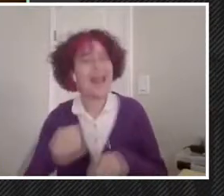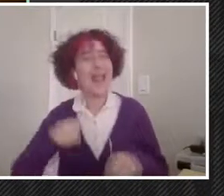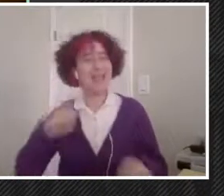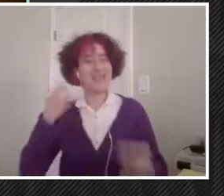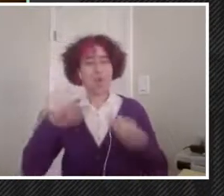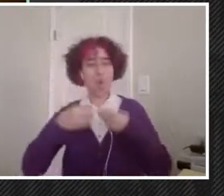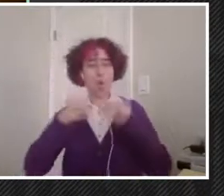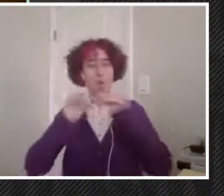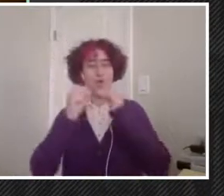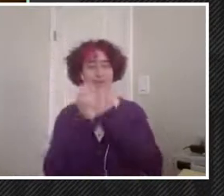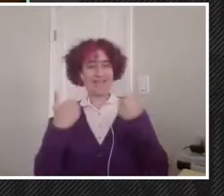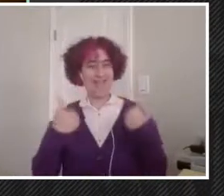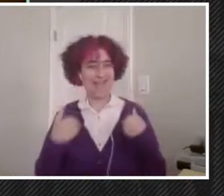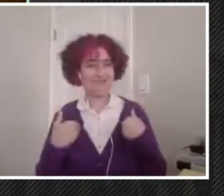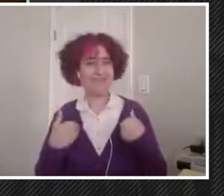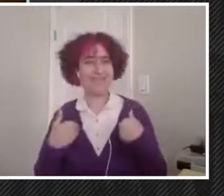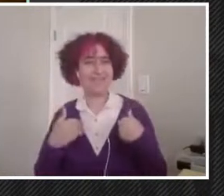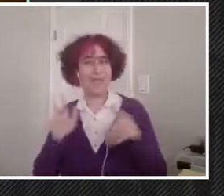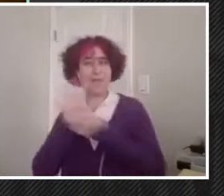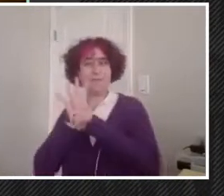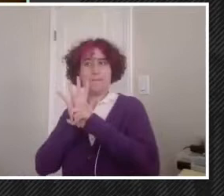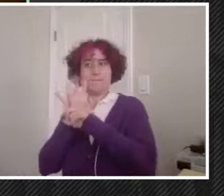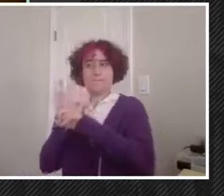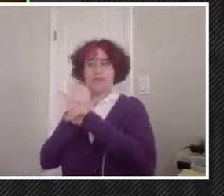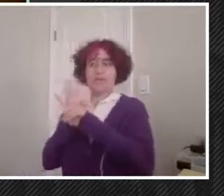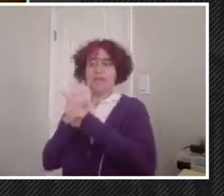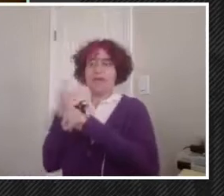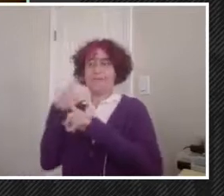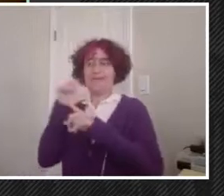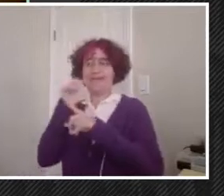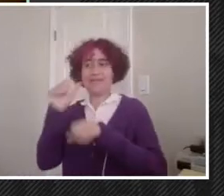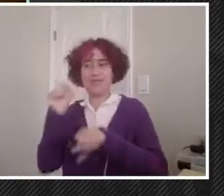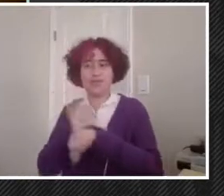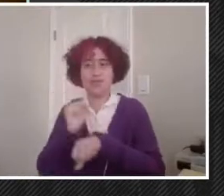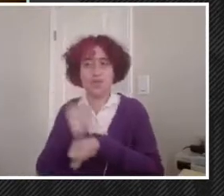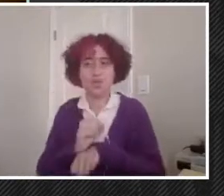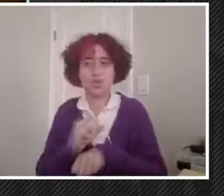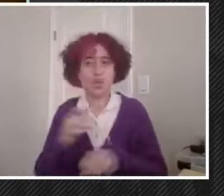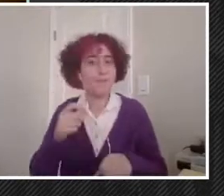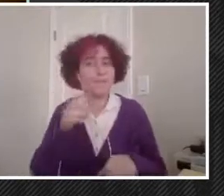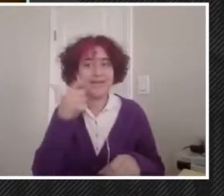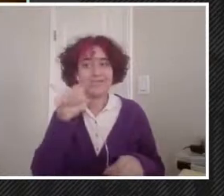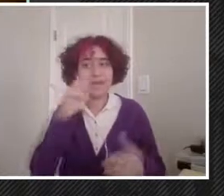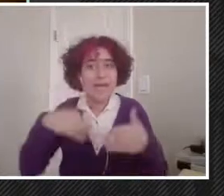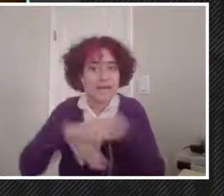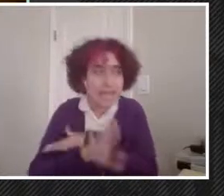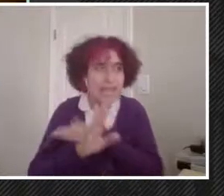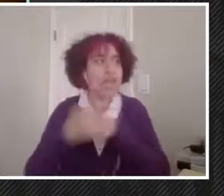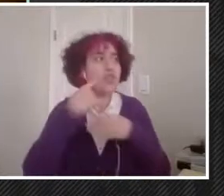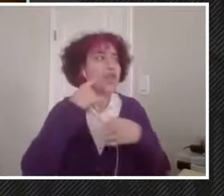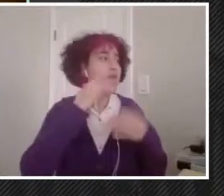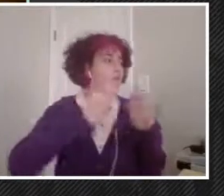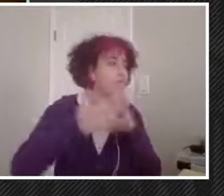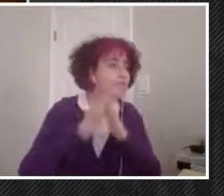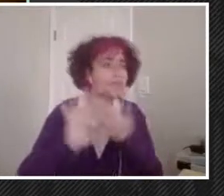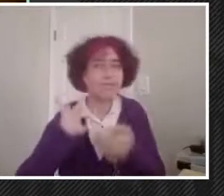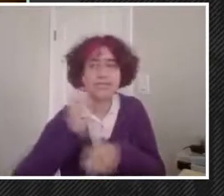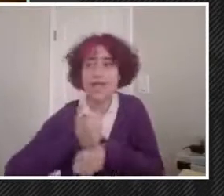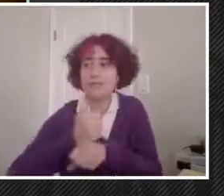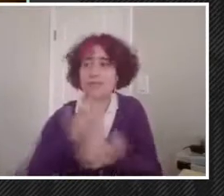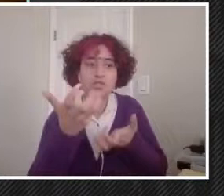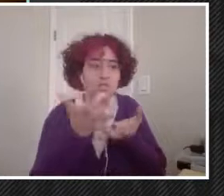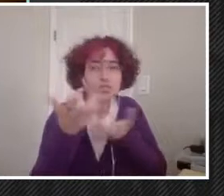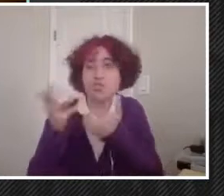work. Right? The work of getting in there, finding out who the people are, building those relationships, and then, you know what? Playing your